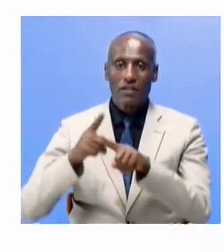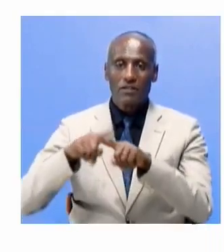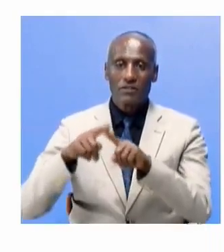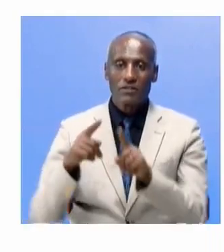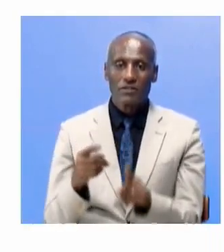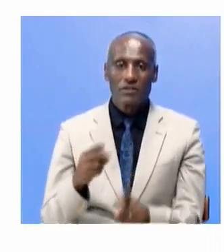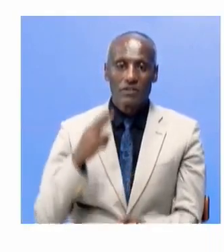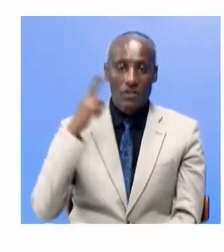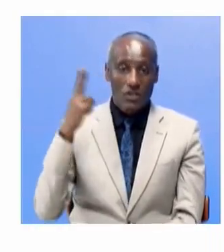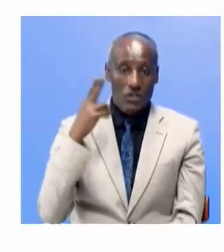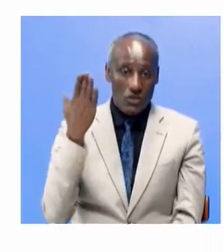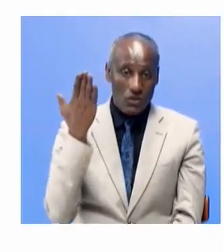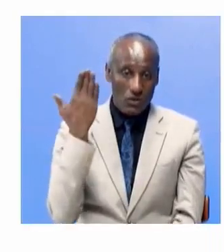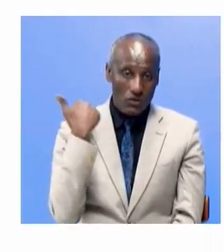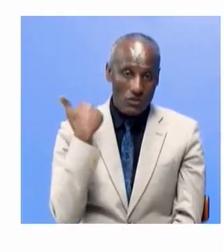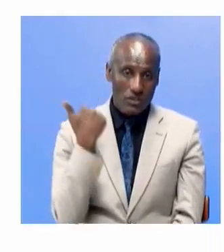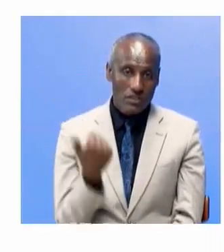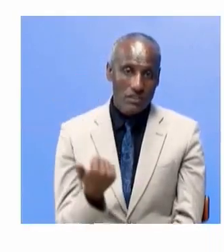used